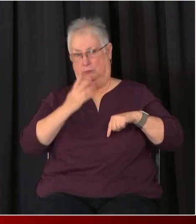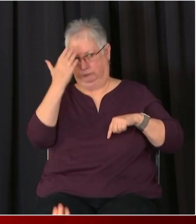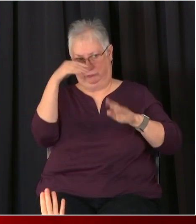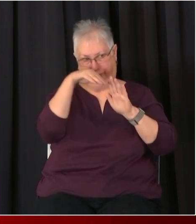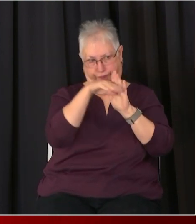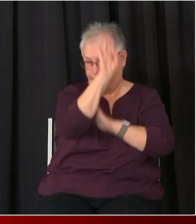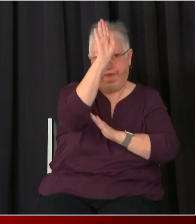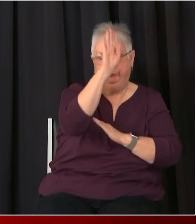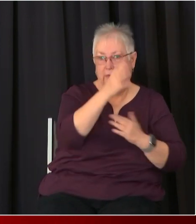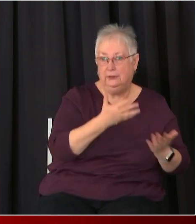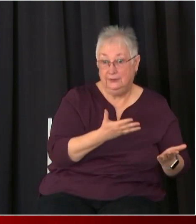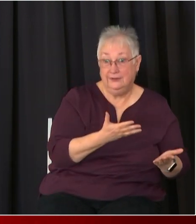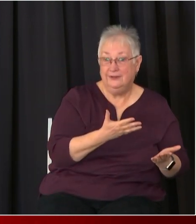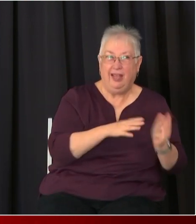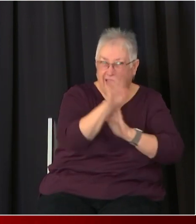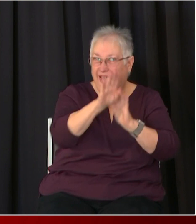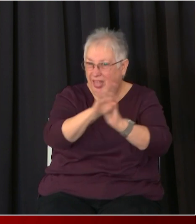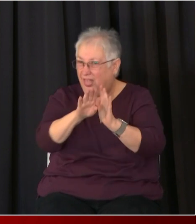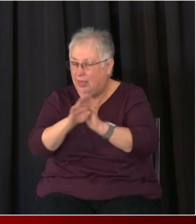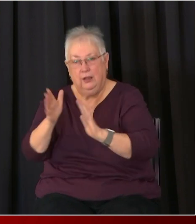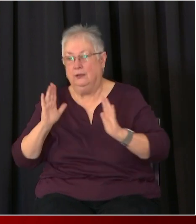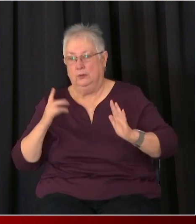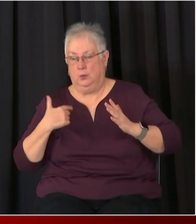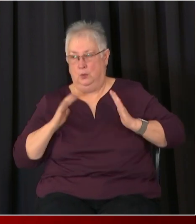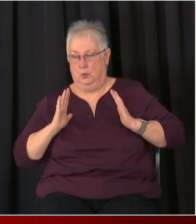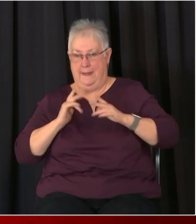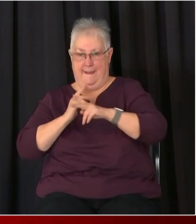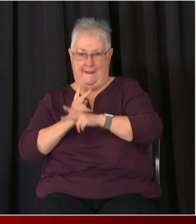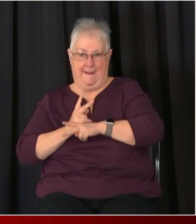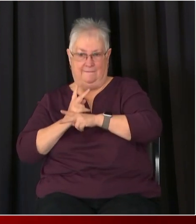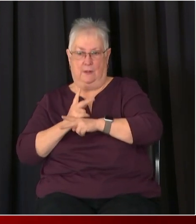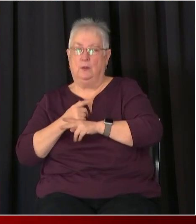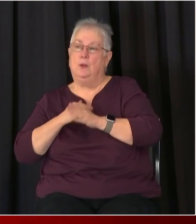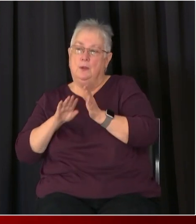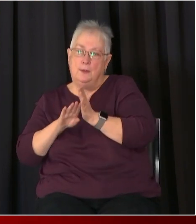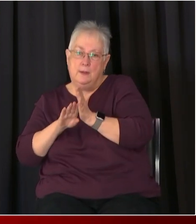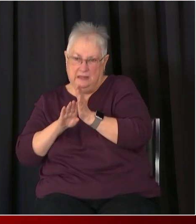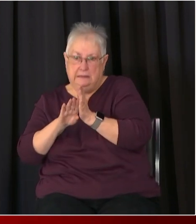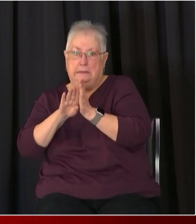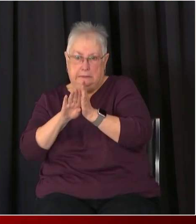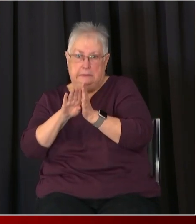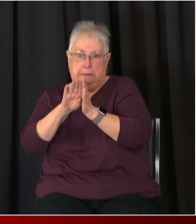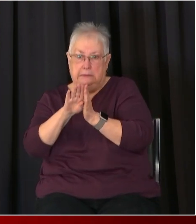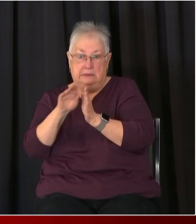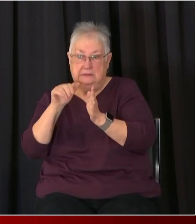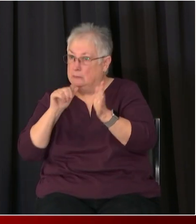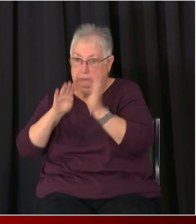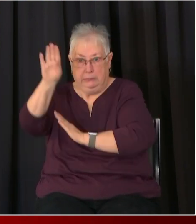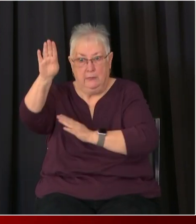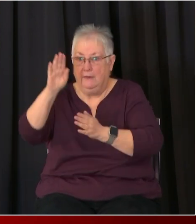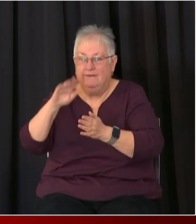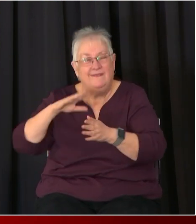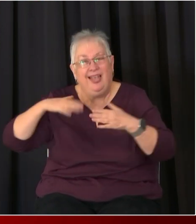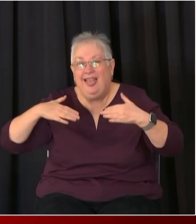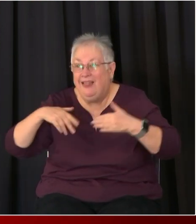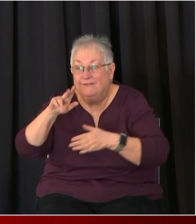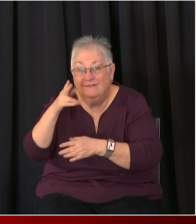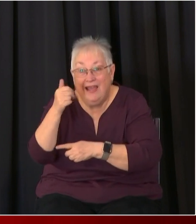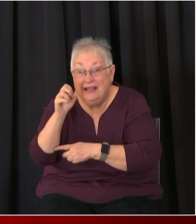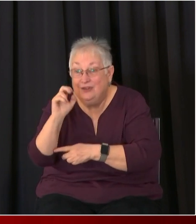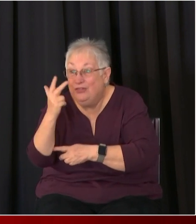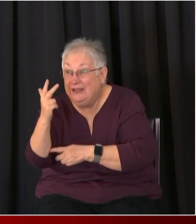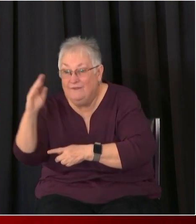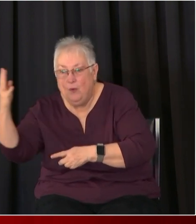up at a phase 3 level throughout our response, and certainly not at a phase 4 level. And we slowly